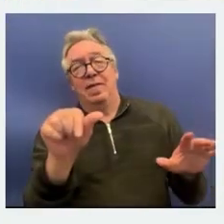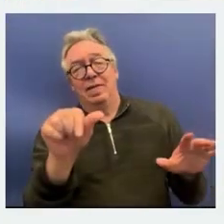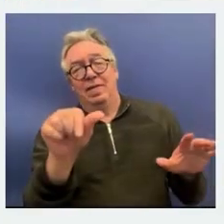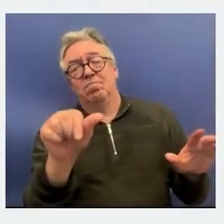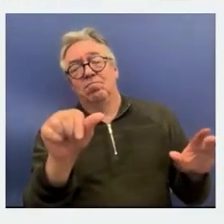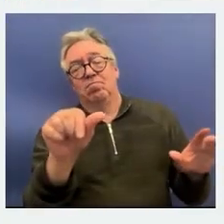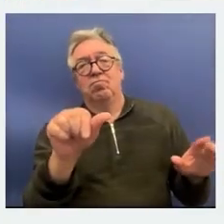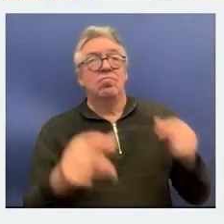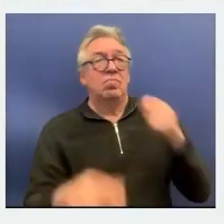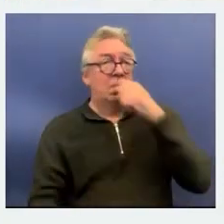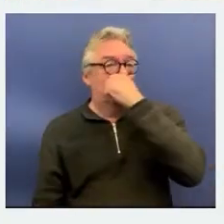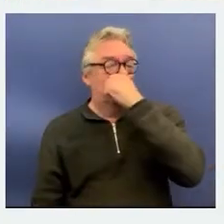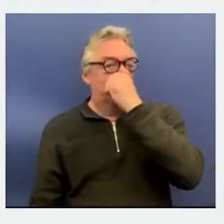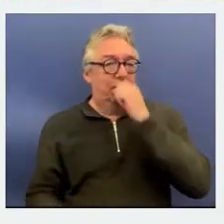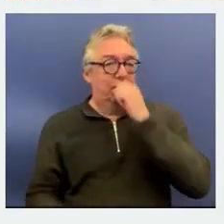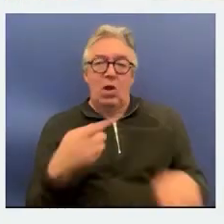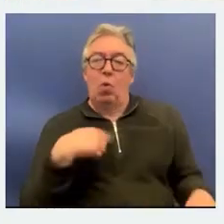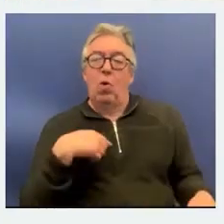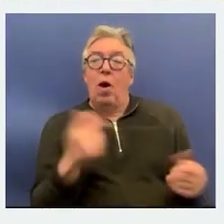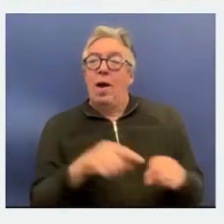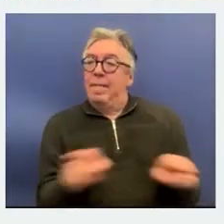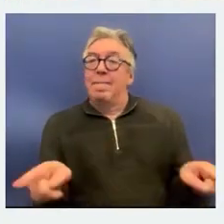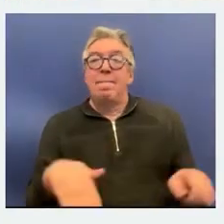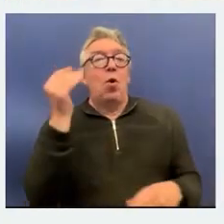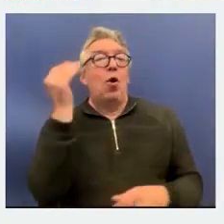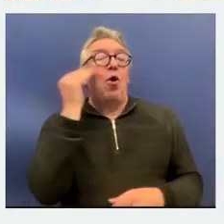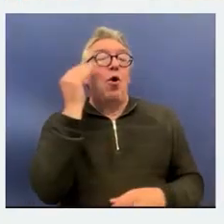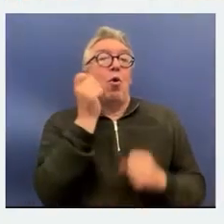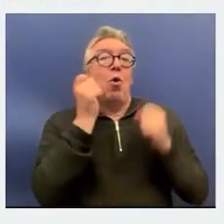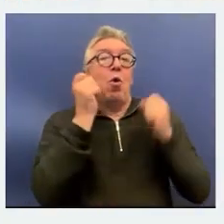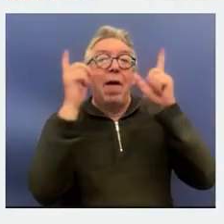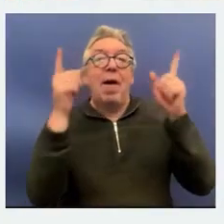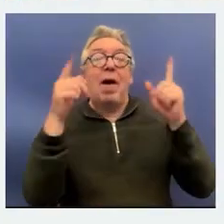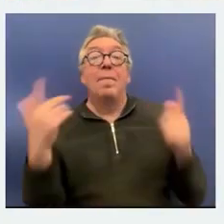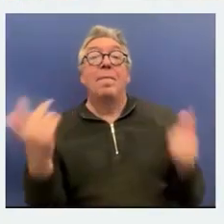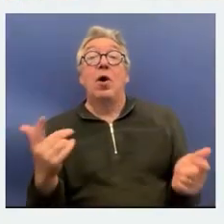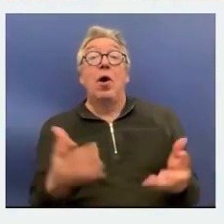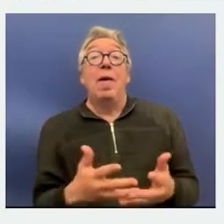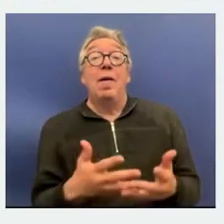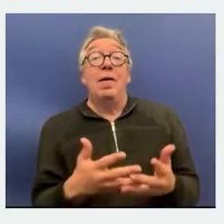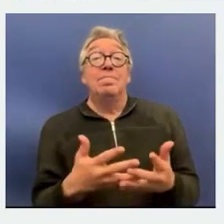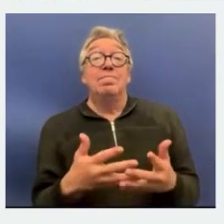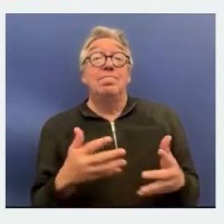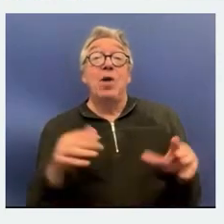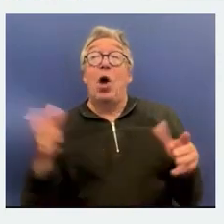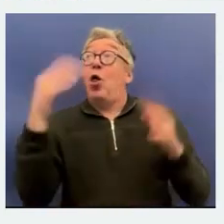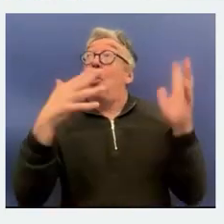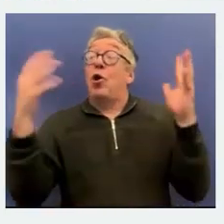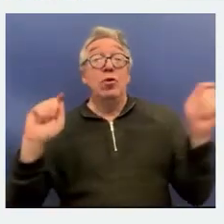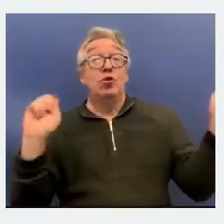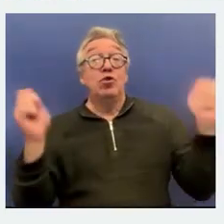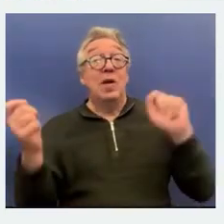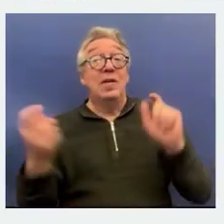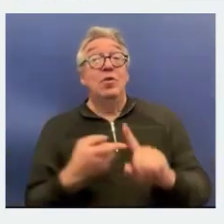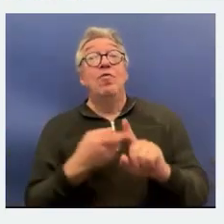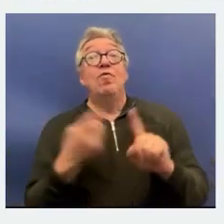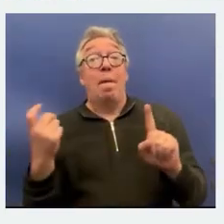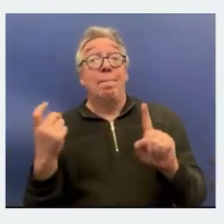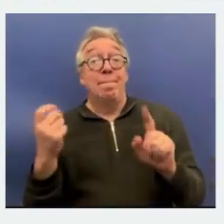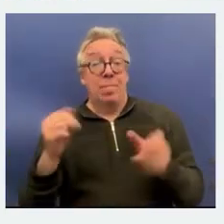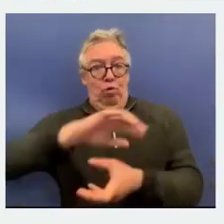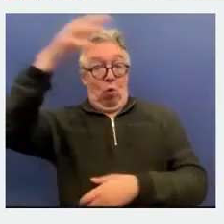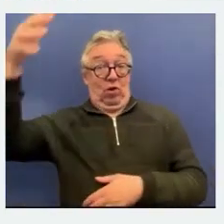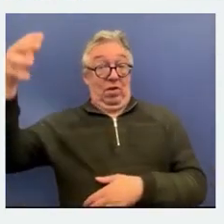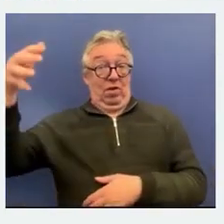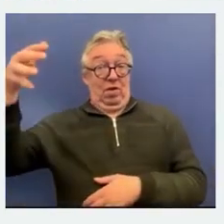as we all know, but that the biggest victims find themselves in the global South and not in the global North. And we wanted